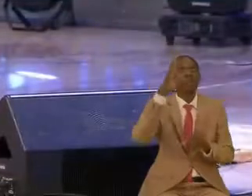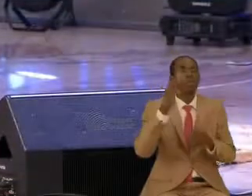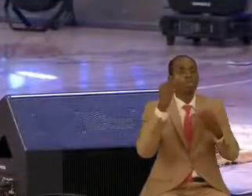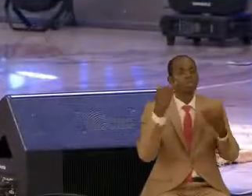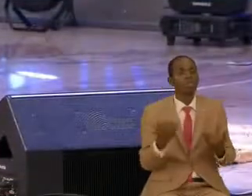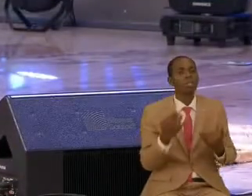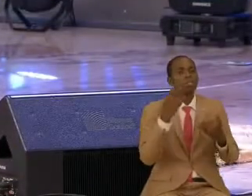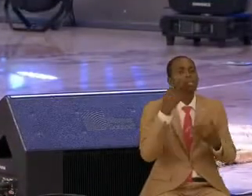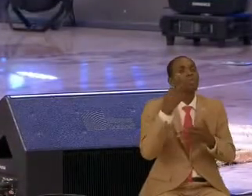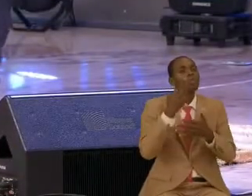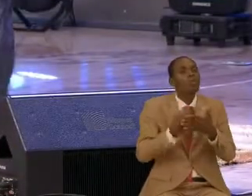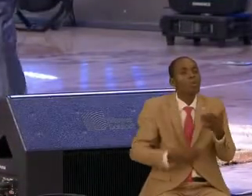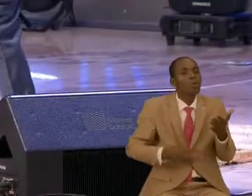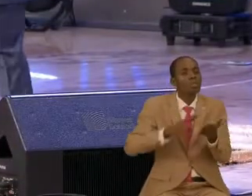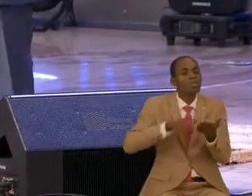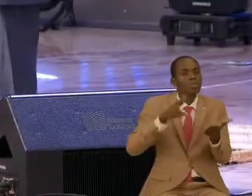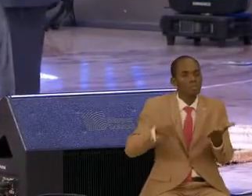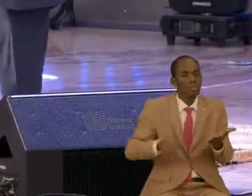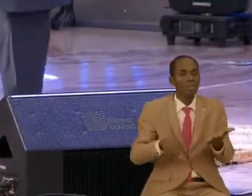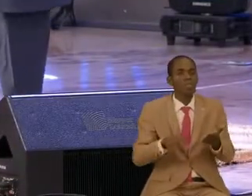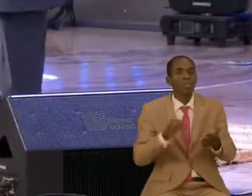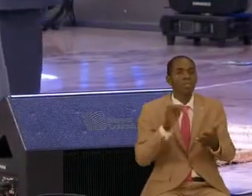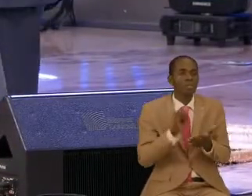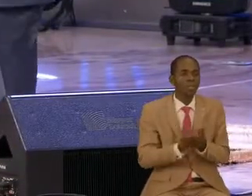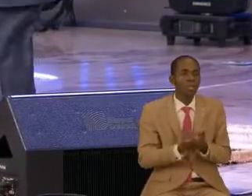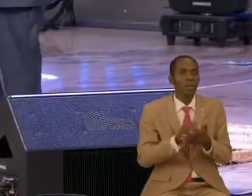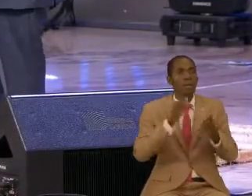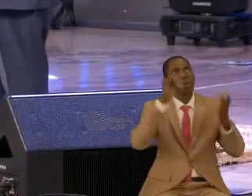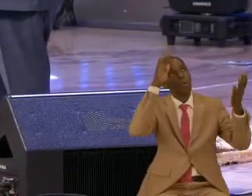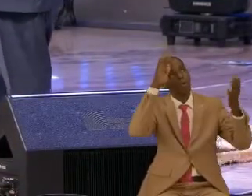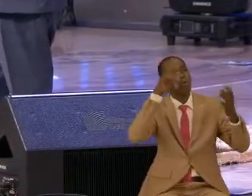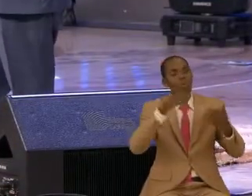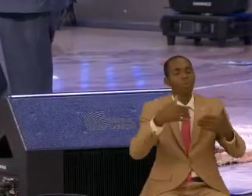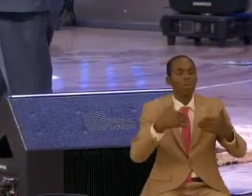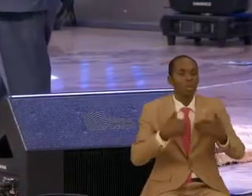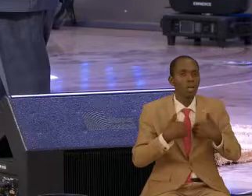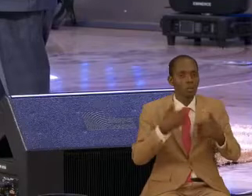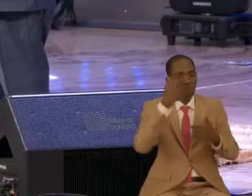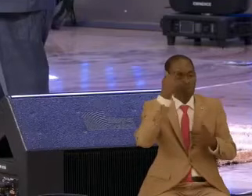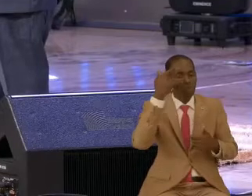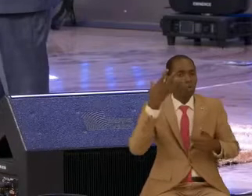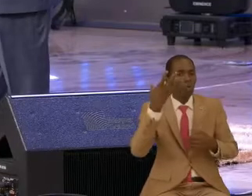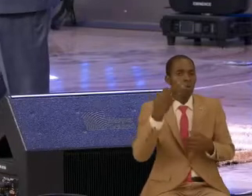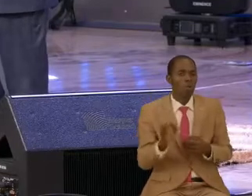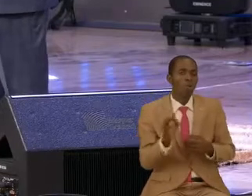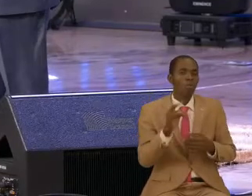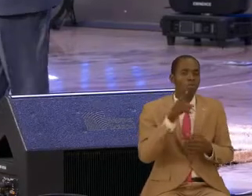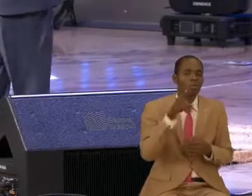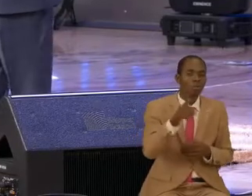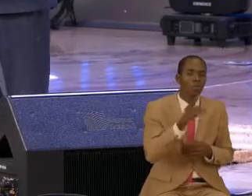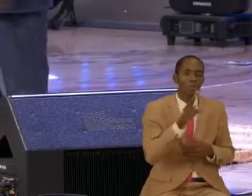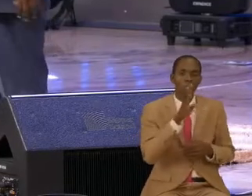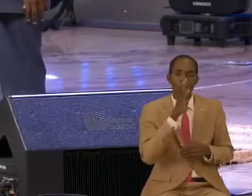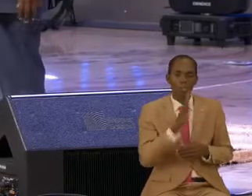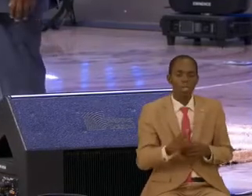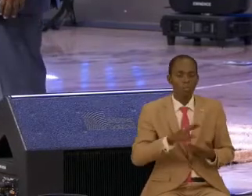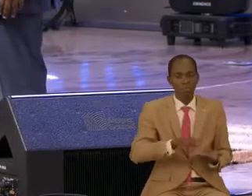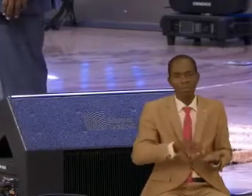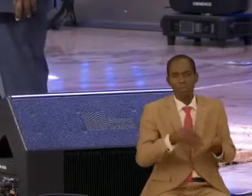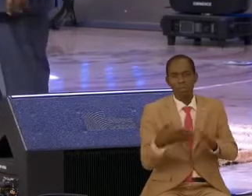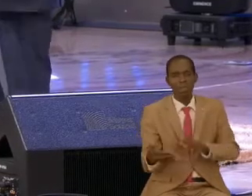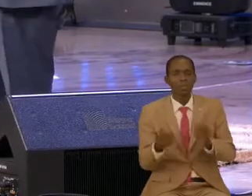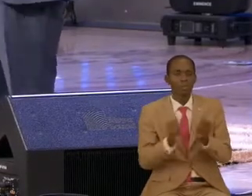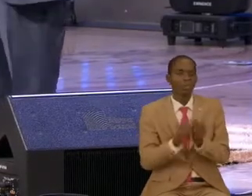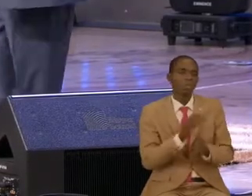what results the hope you have because of being crucified